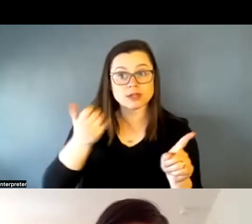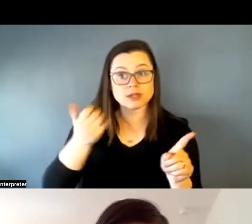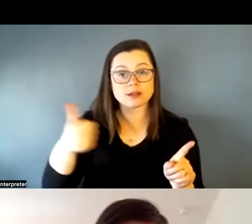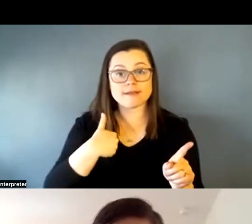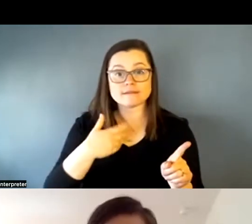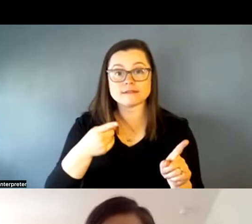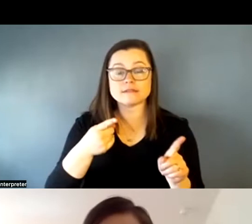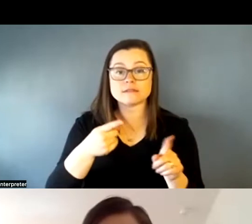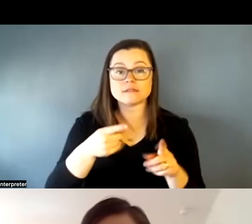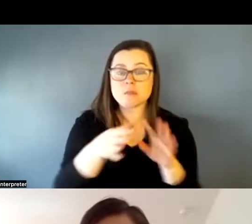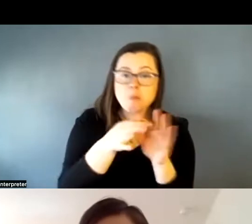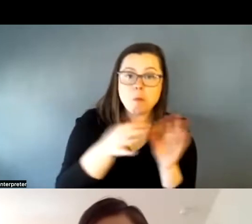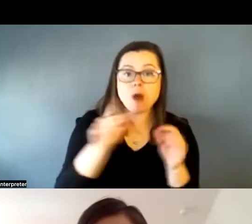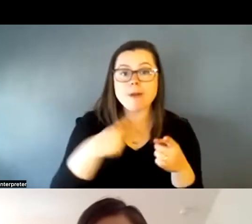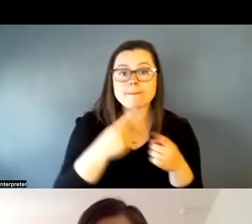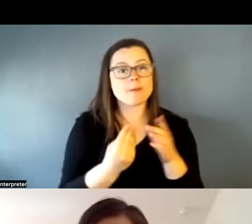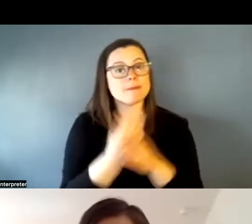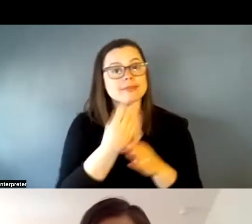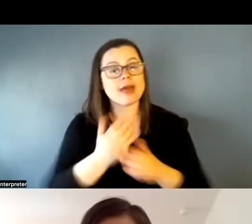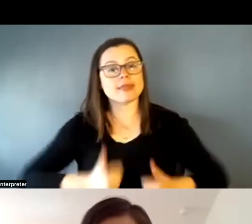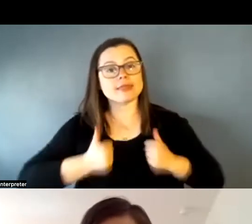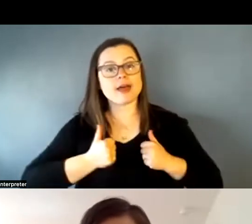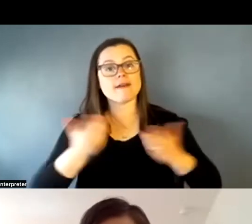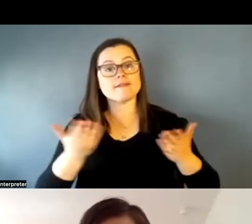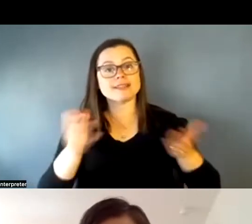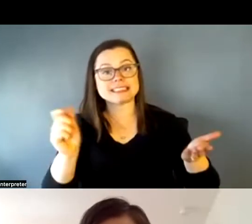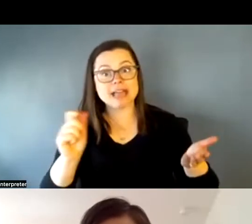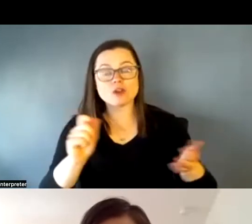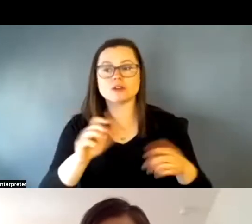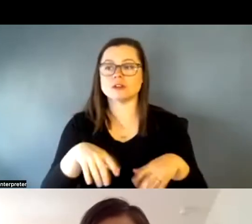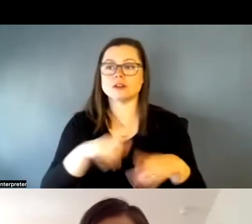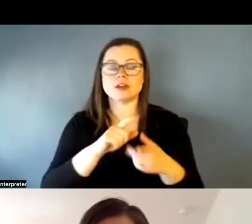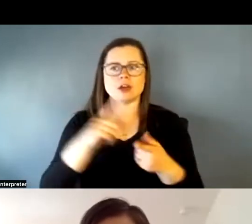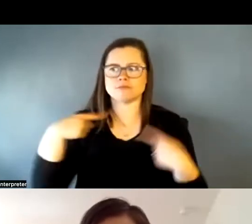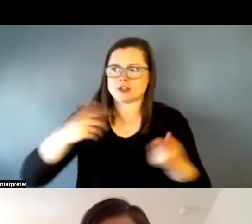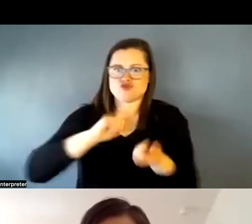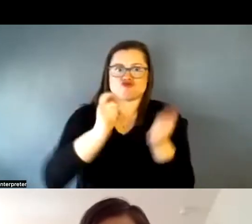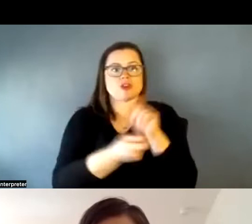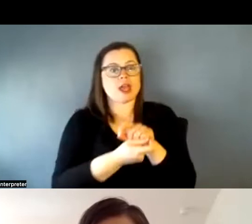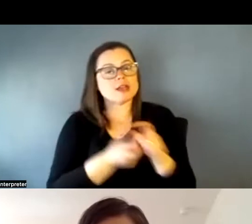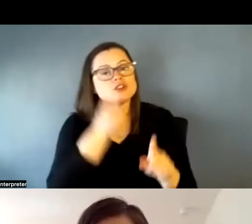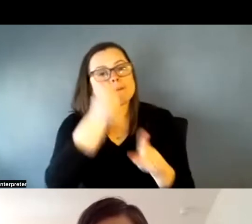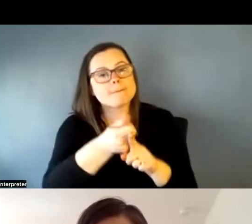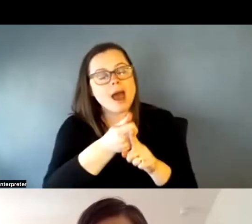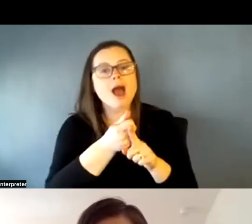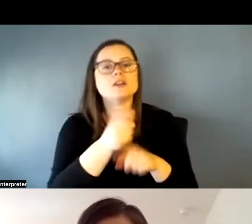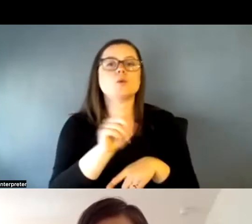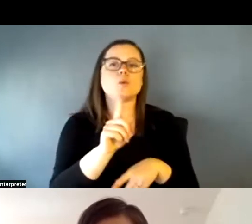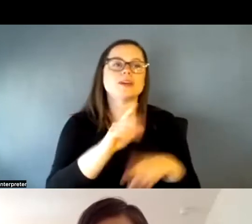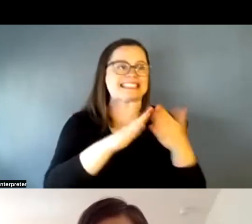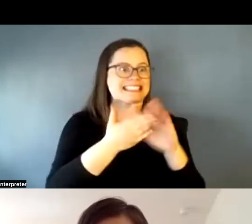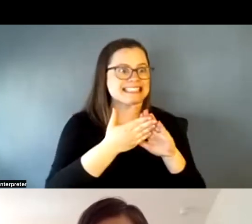plant life of Seattle and how that's changed and the impact that has on how urban spaces is conceptualized